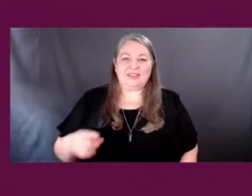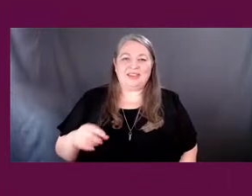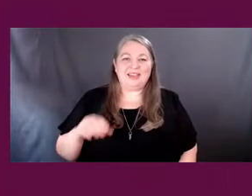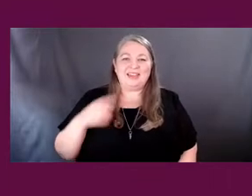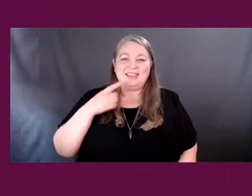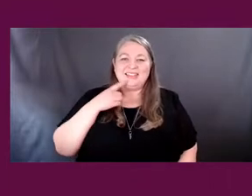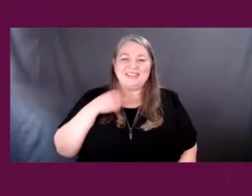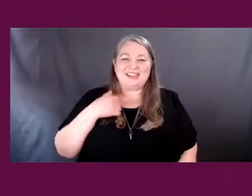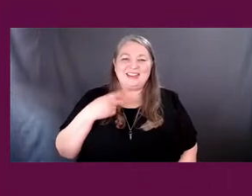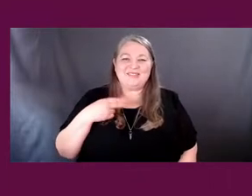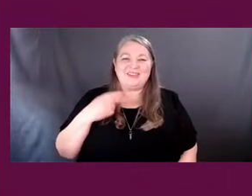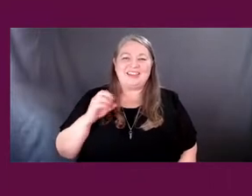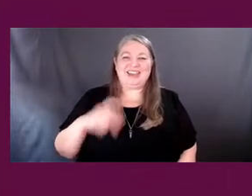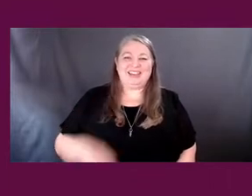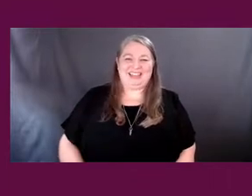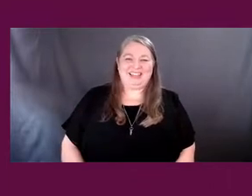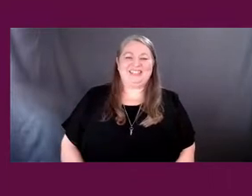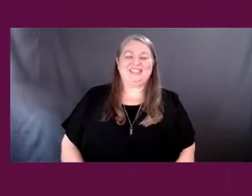Shonda.